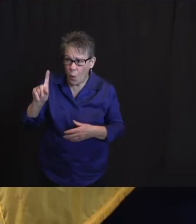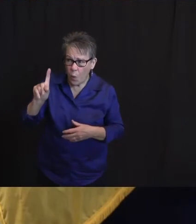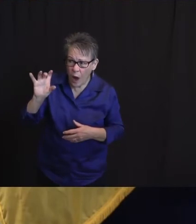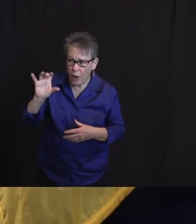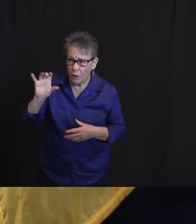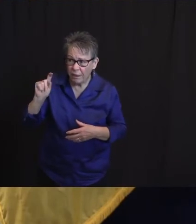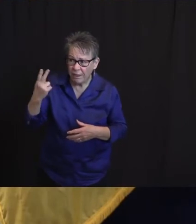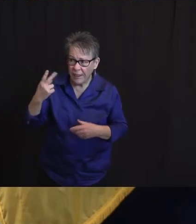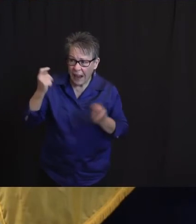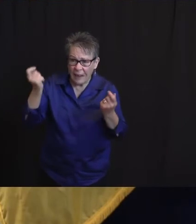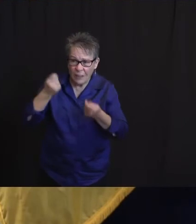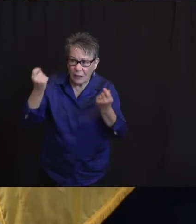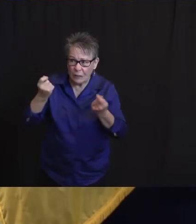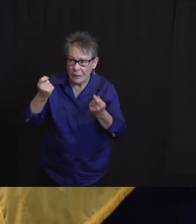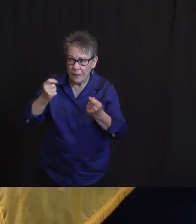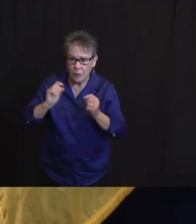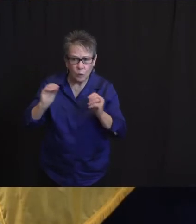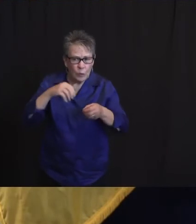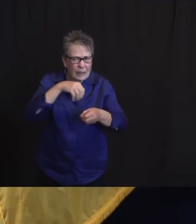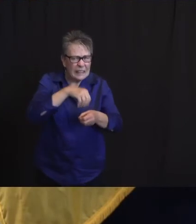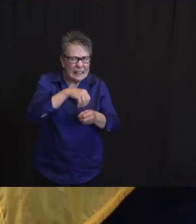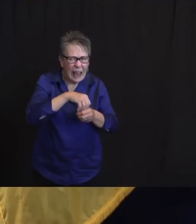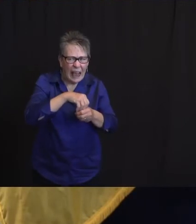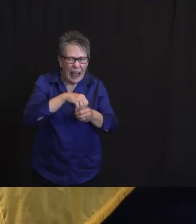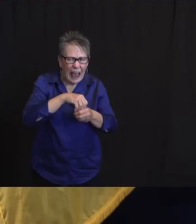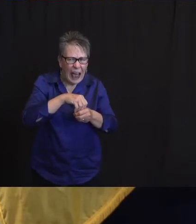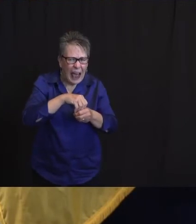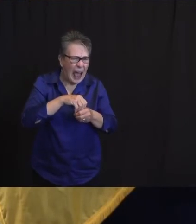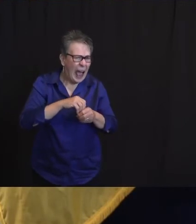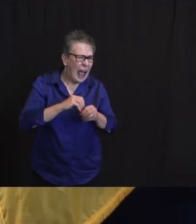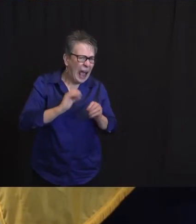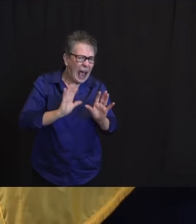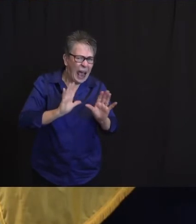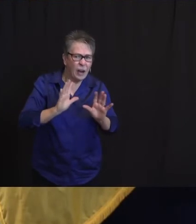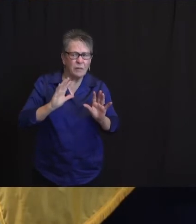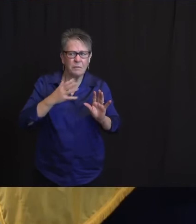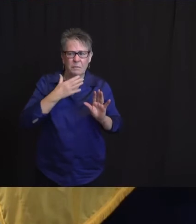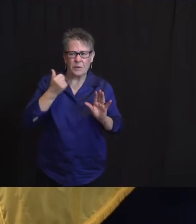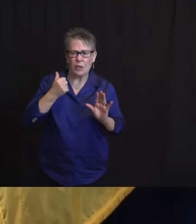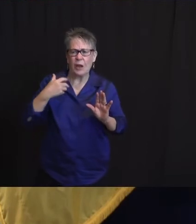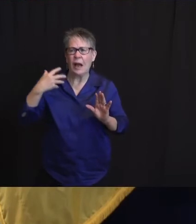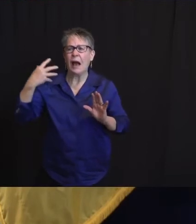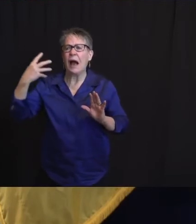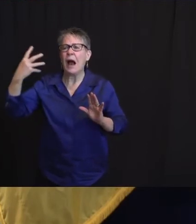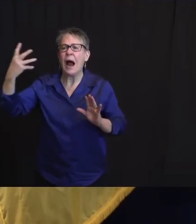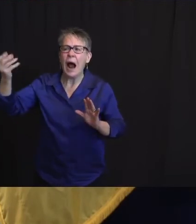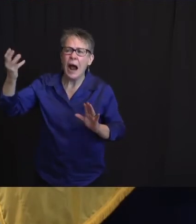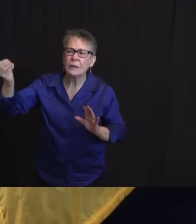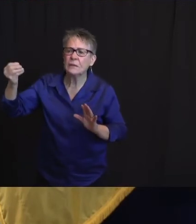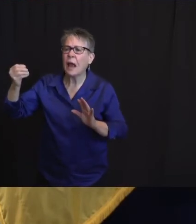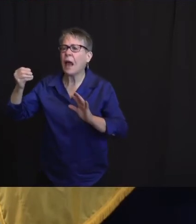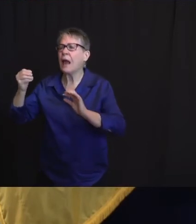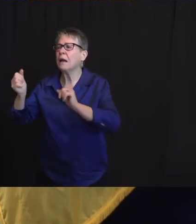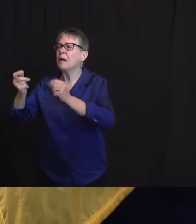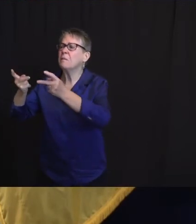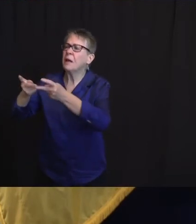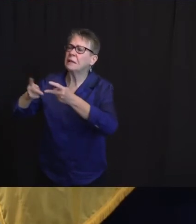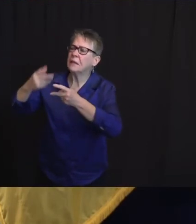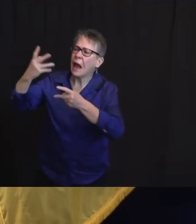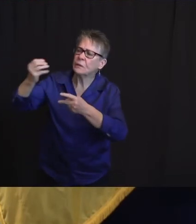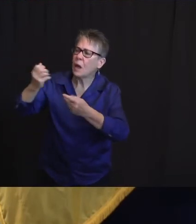facility in Harrison with no masks and no social distancing with 399 of our friends, which is it's hard for